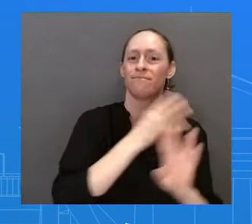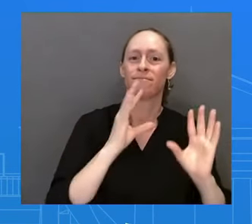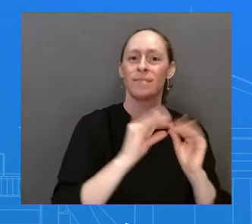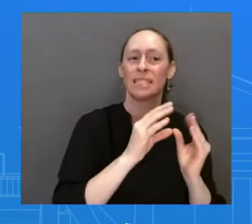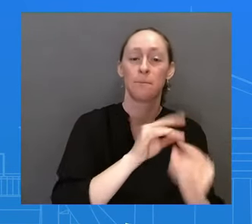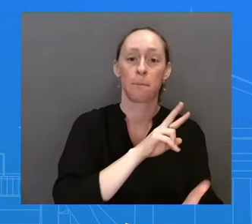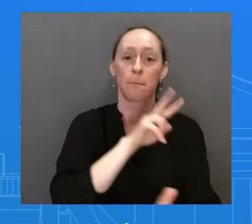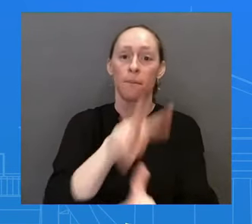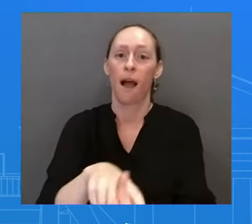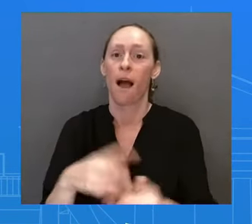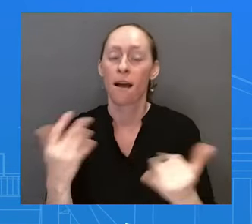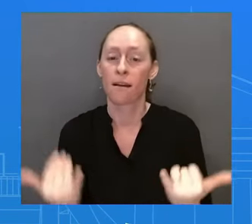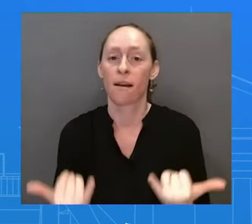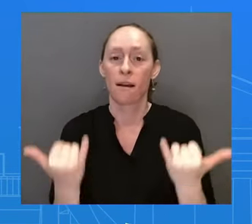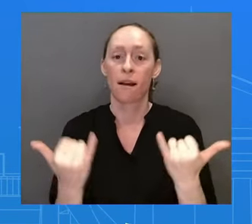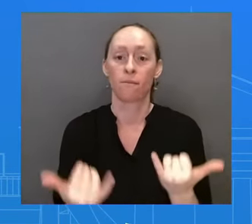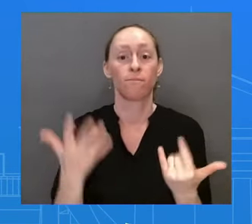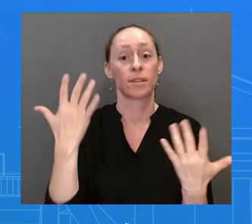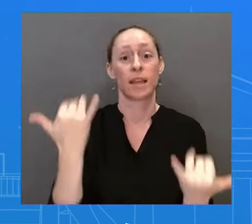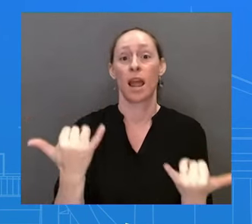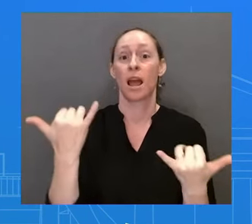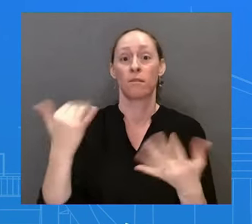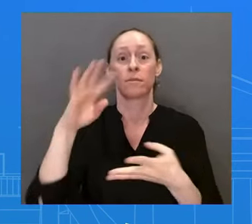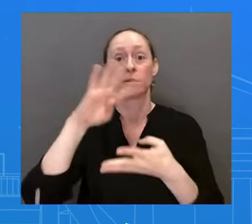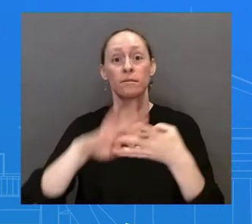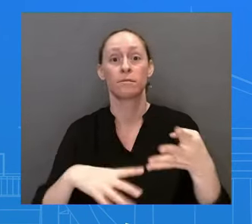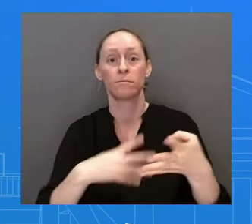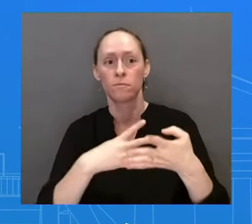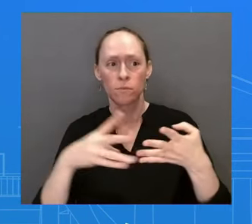speak to in terms of when and where and what that would look like.